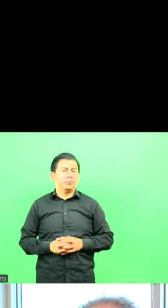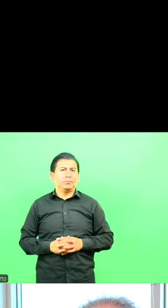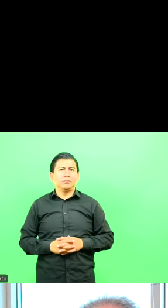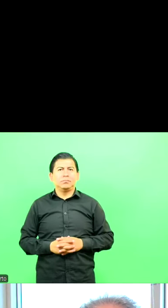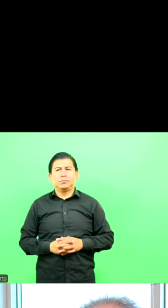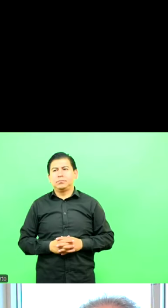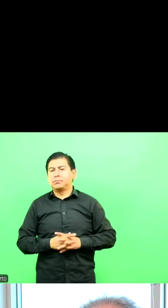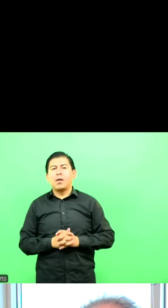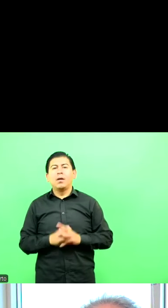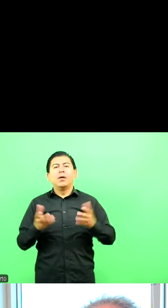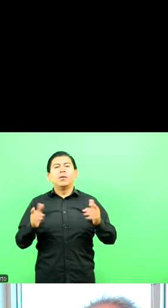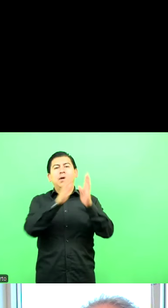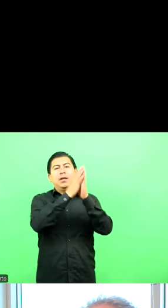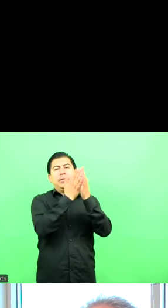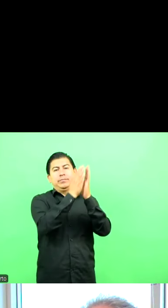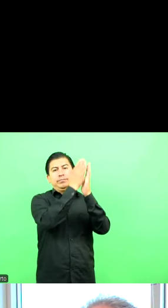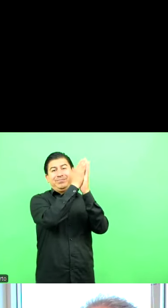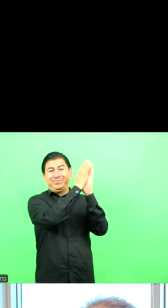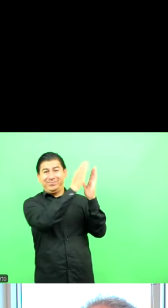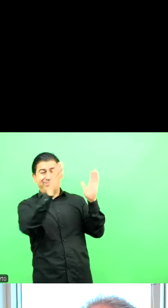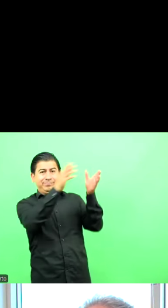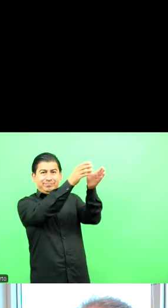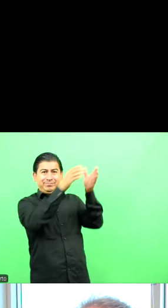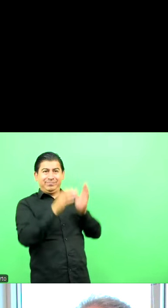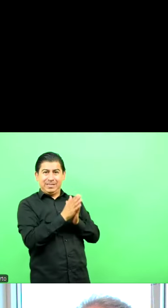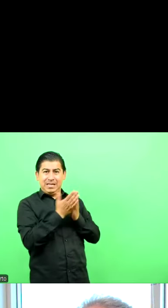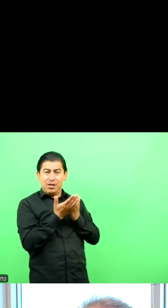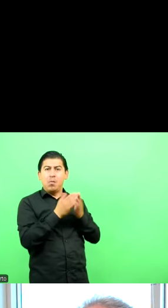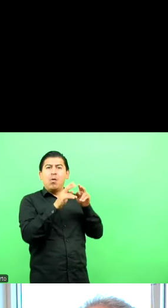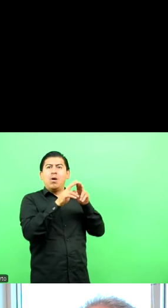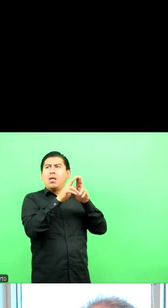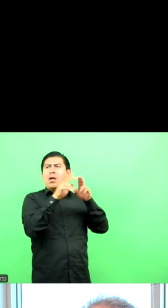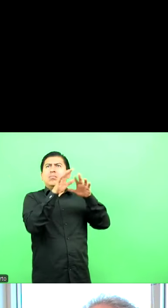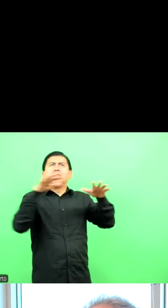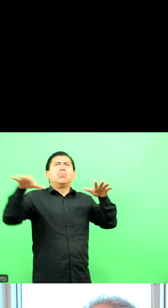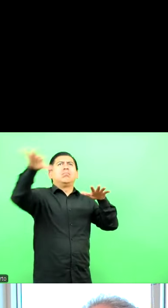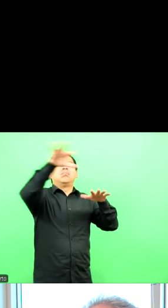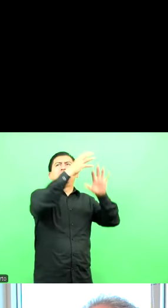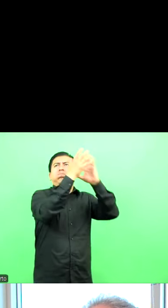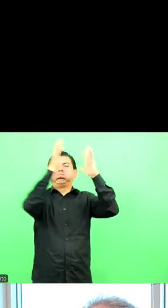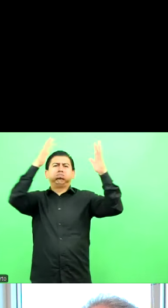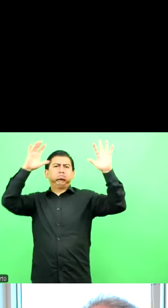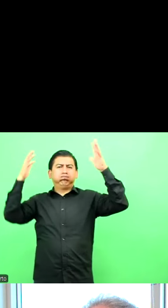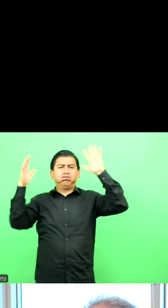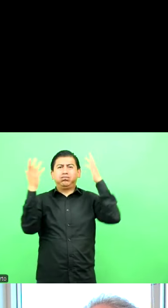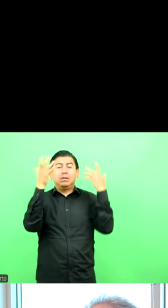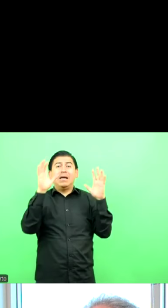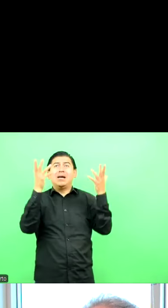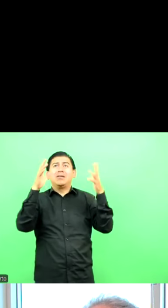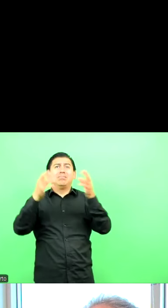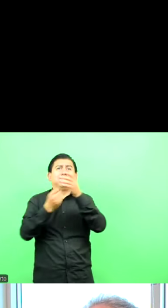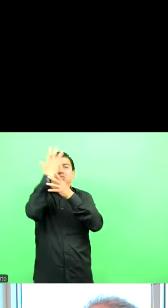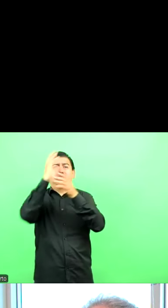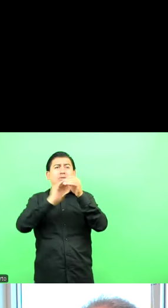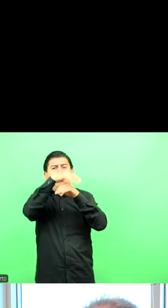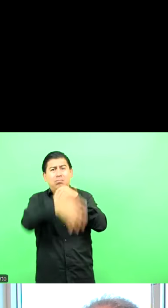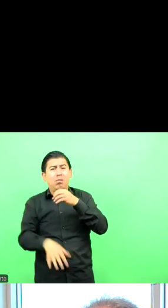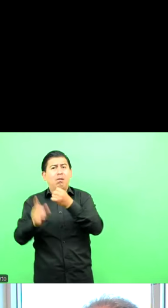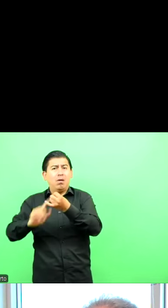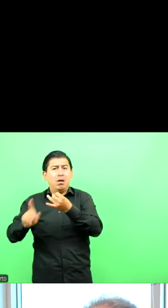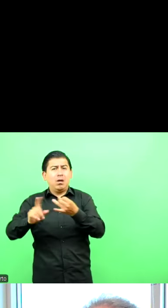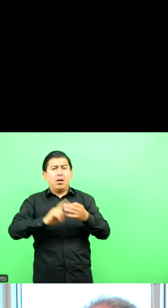Our scoping review showed that surprisingly 75% of the article included